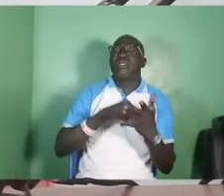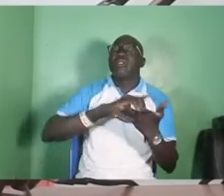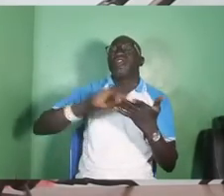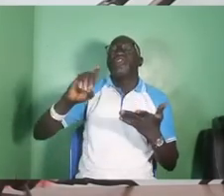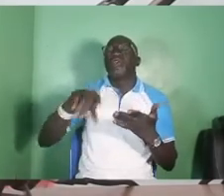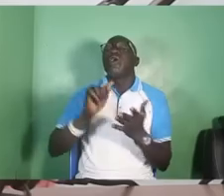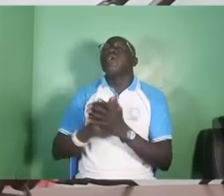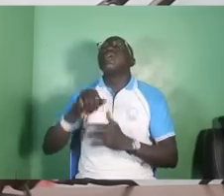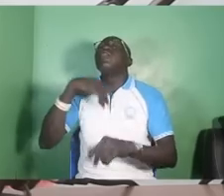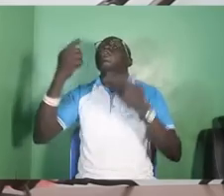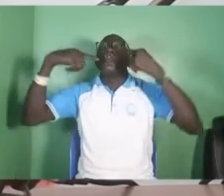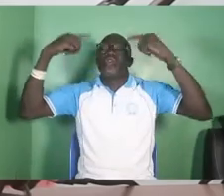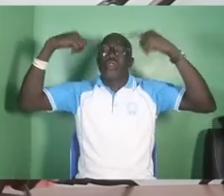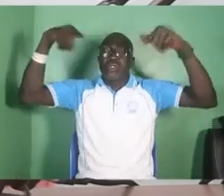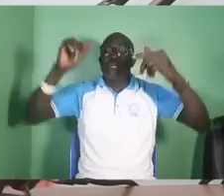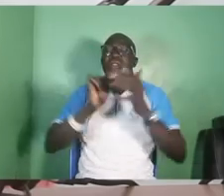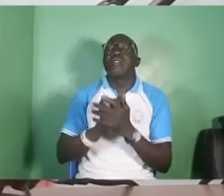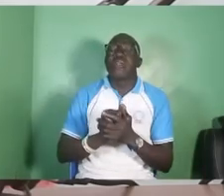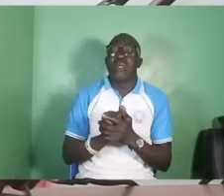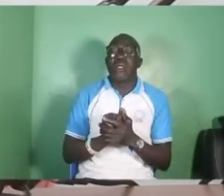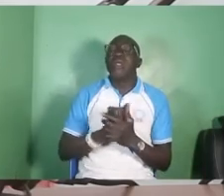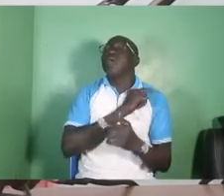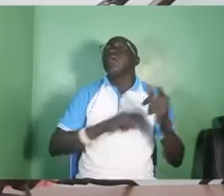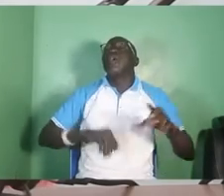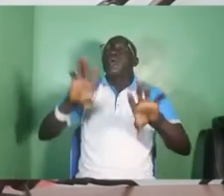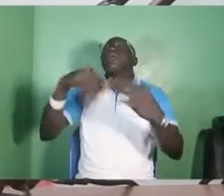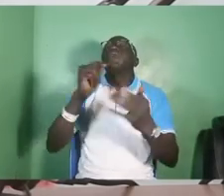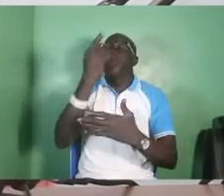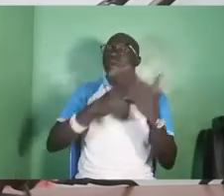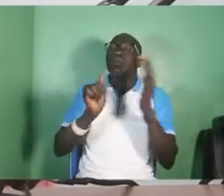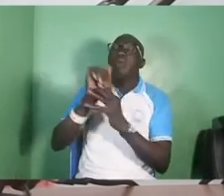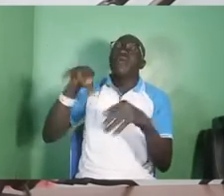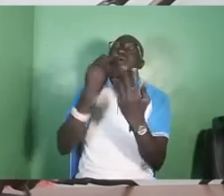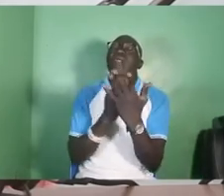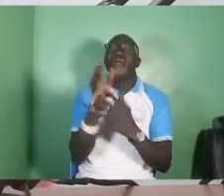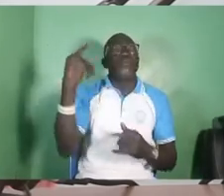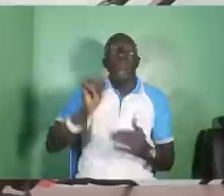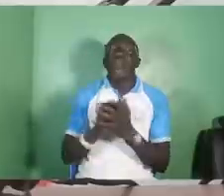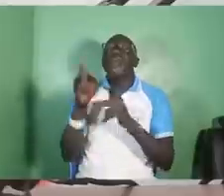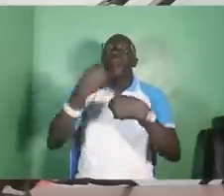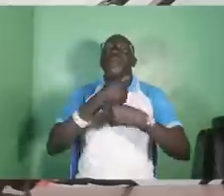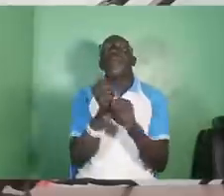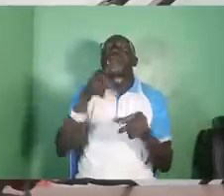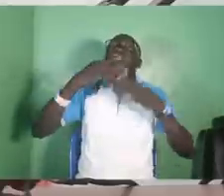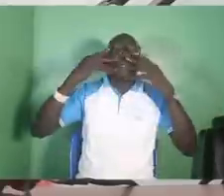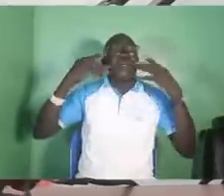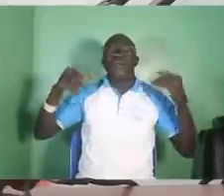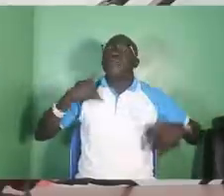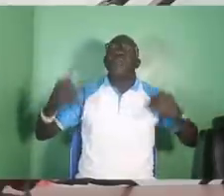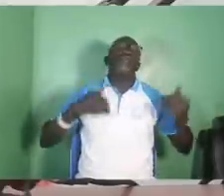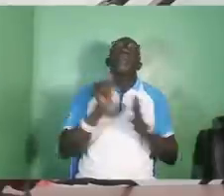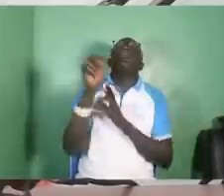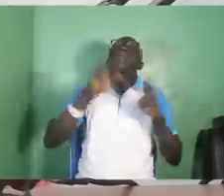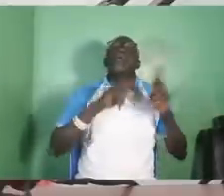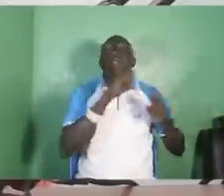are this way. O ma ise asi yo. Amen. O so si. O ra gbe to e fu. Amen. It's your right for you. Your pardon. Amen. Wa le se bi